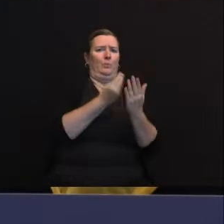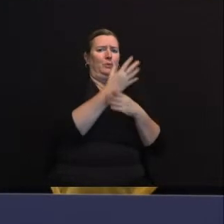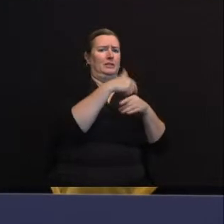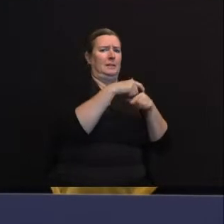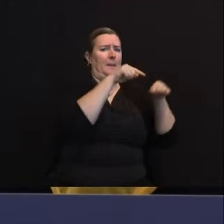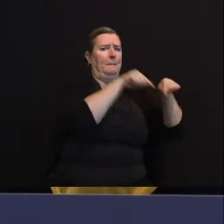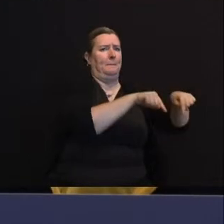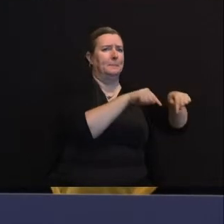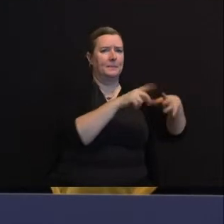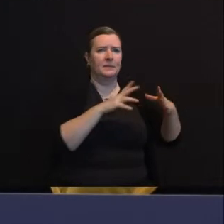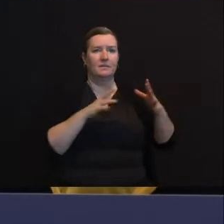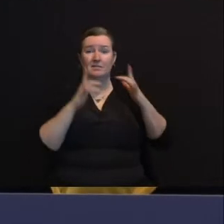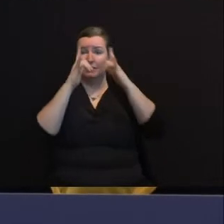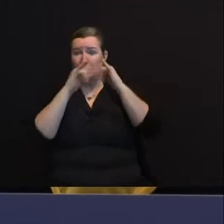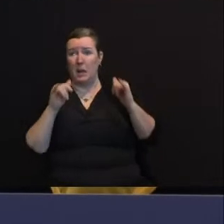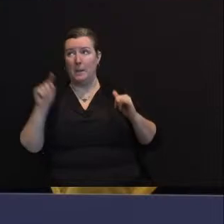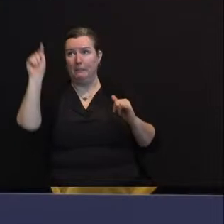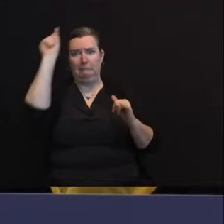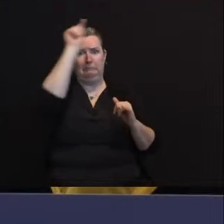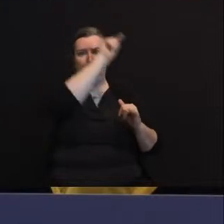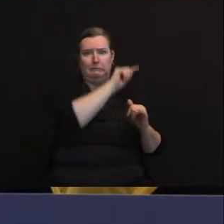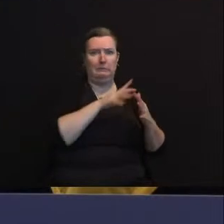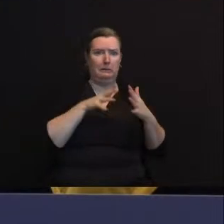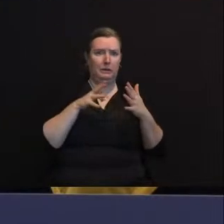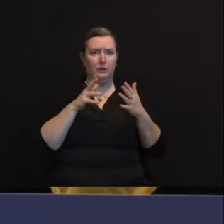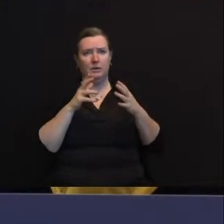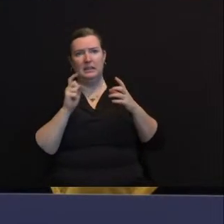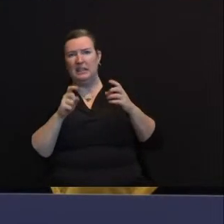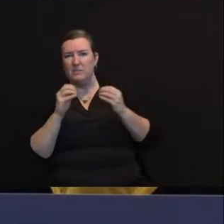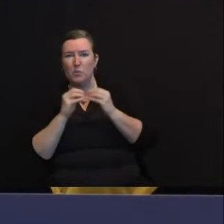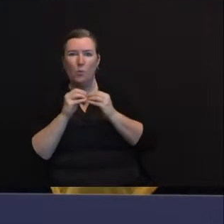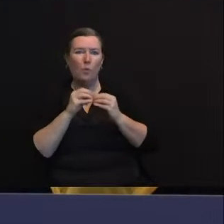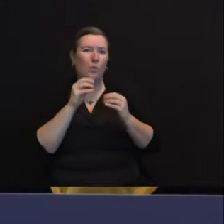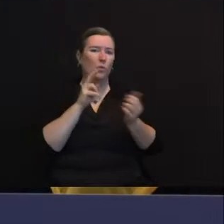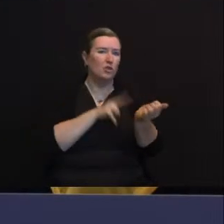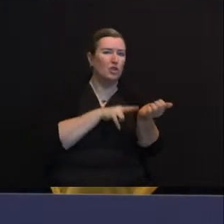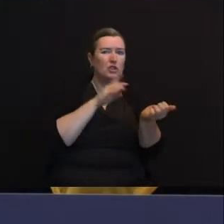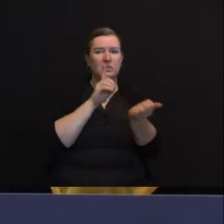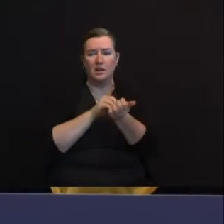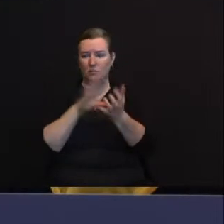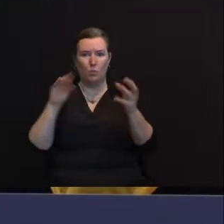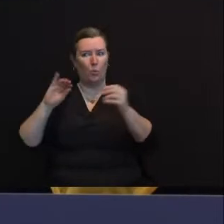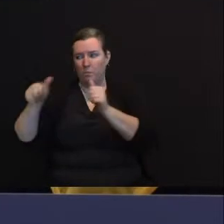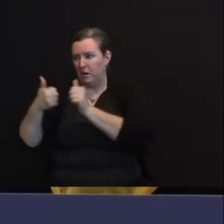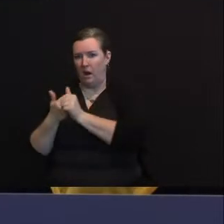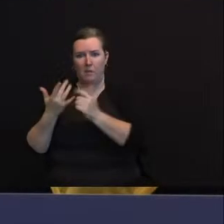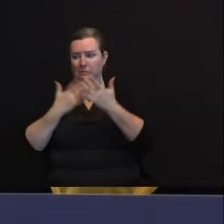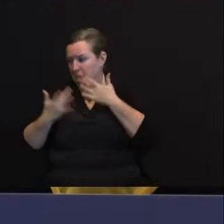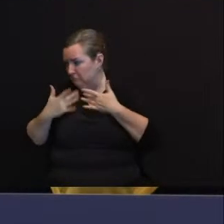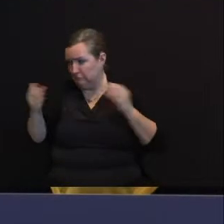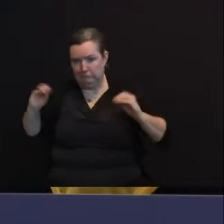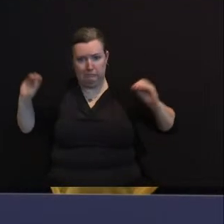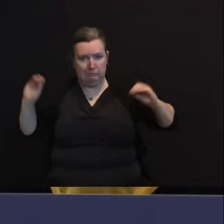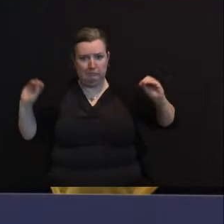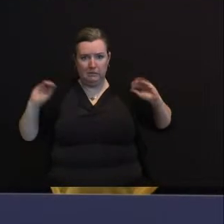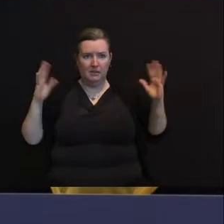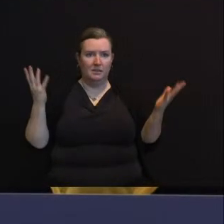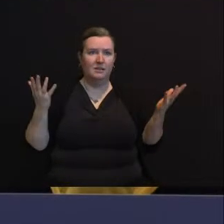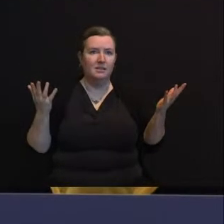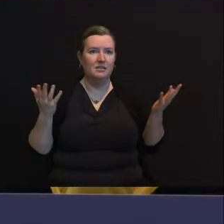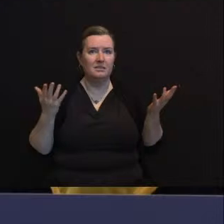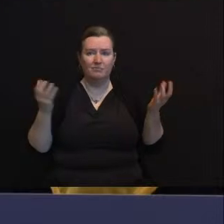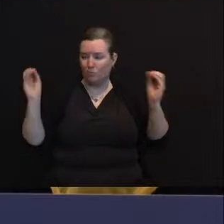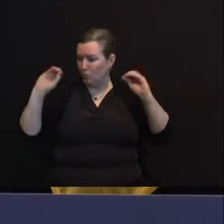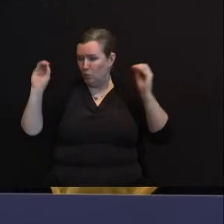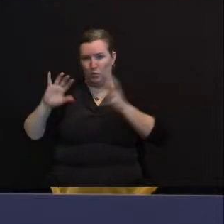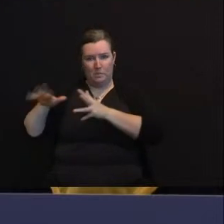going through it again, and secondly, there's no bullpen. So I'd say that's the biggest one, that we can't let the healthcare system get